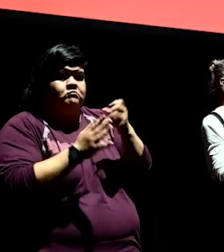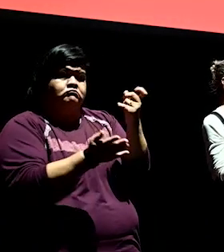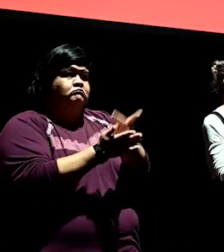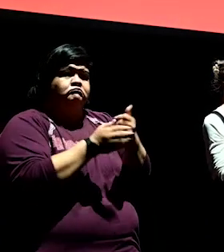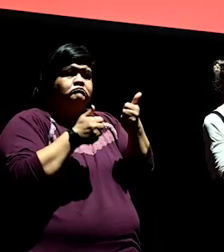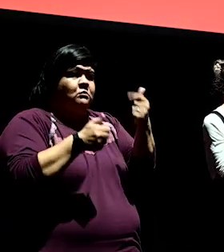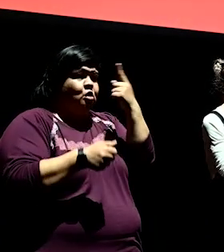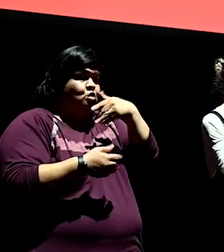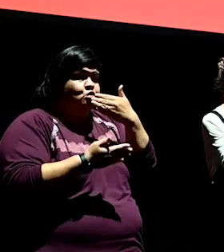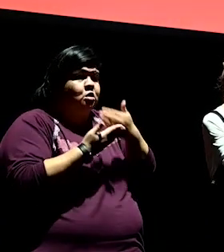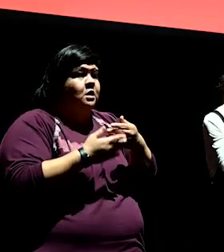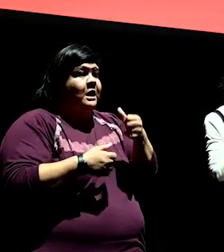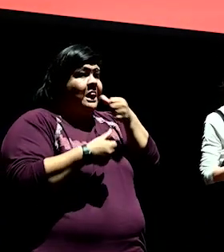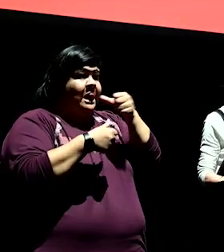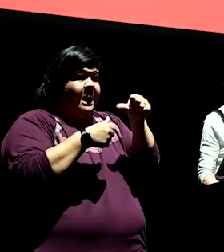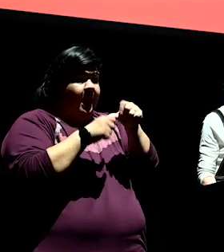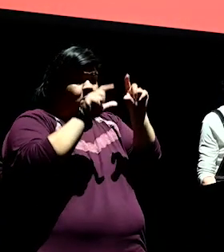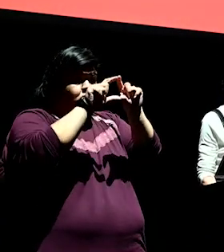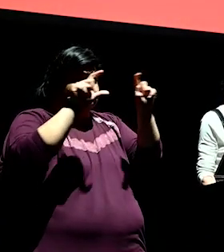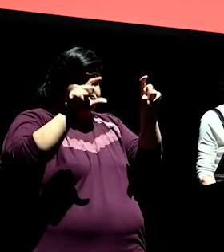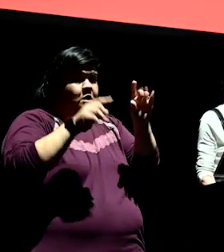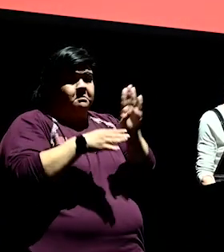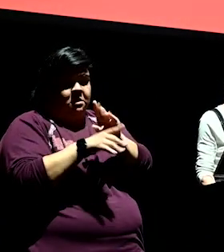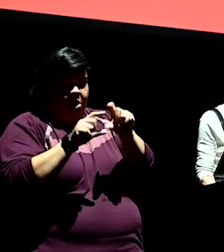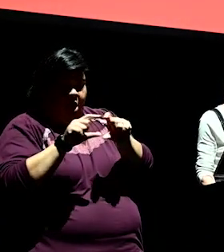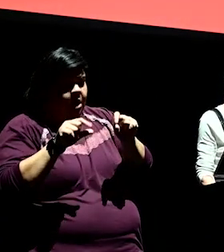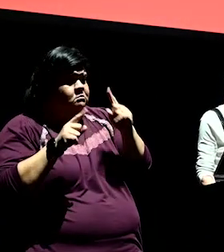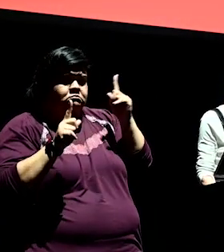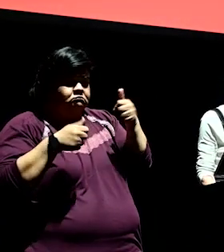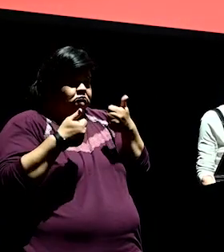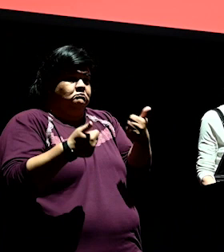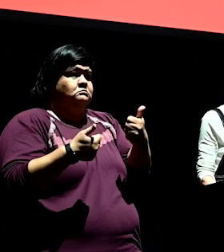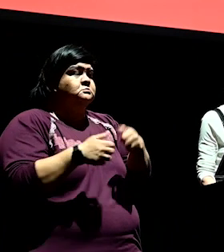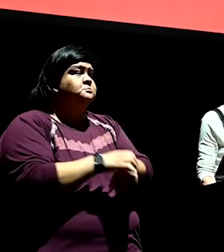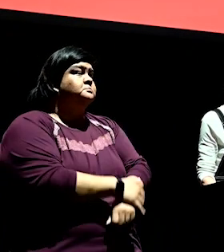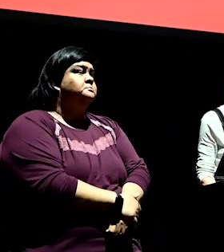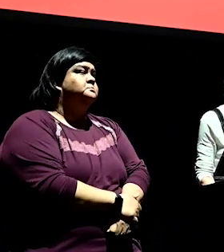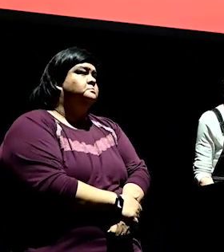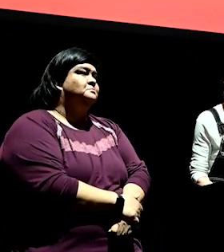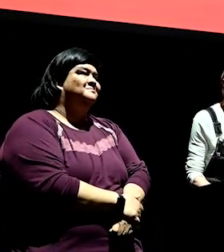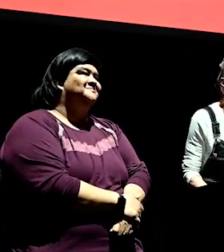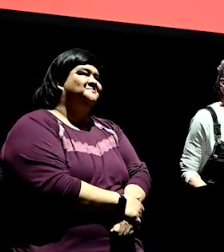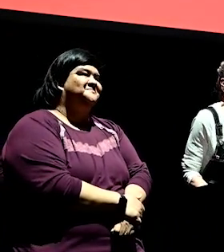did the letterhead, right? The letterhead and the business cards. And